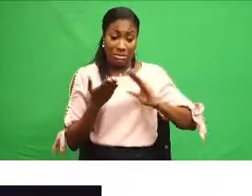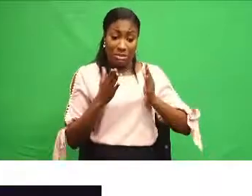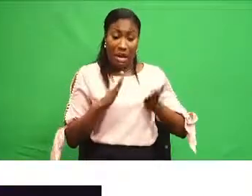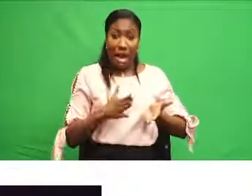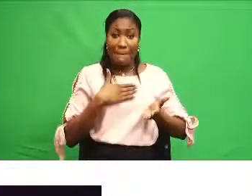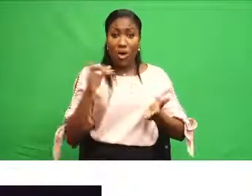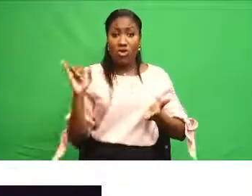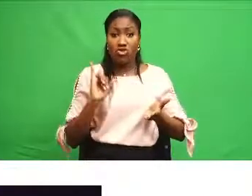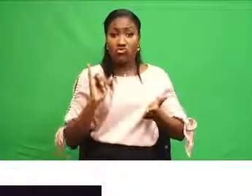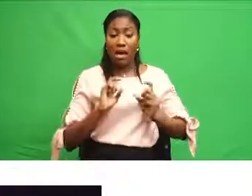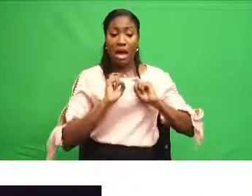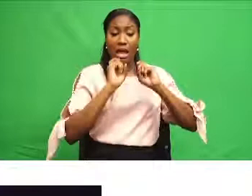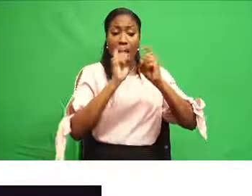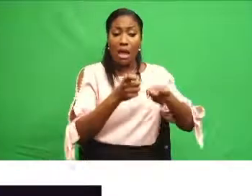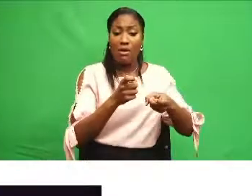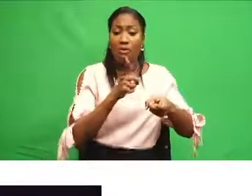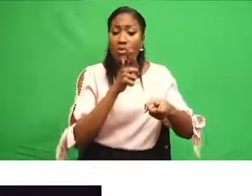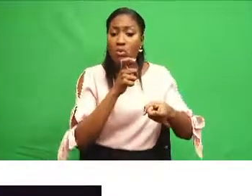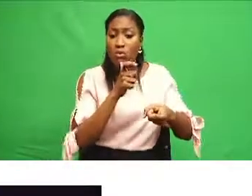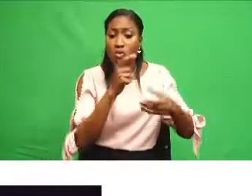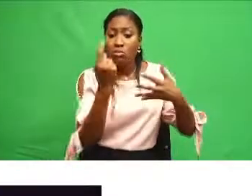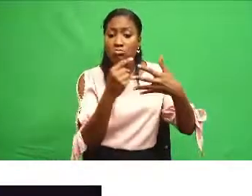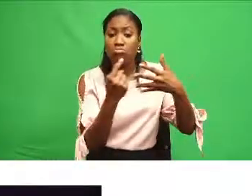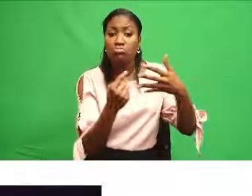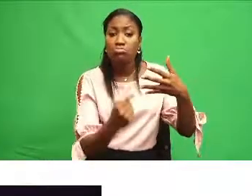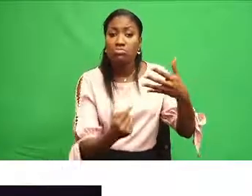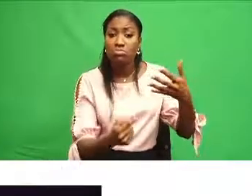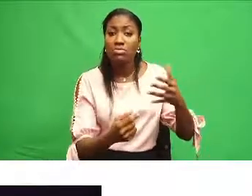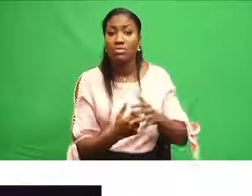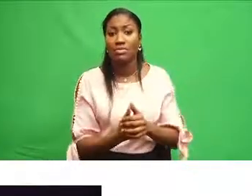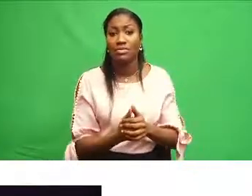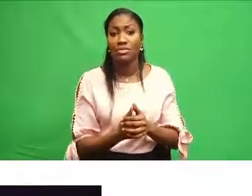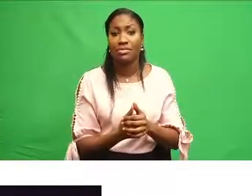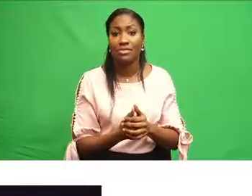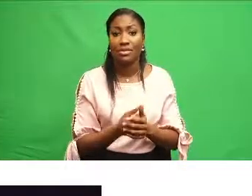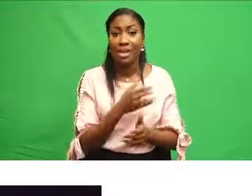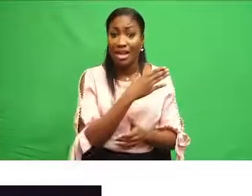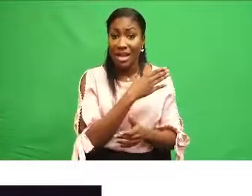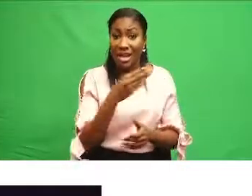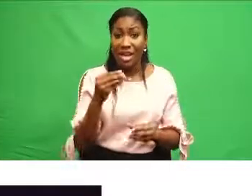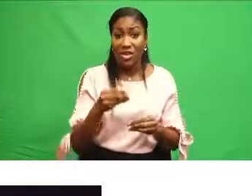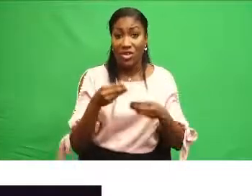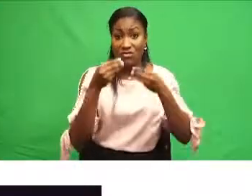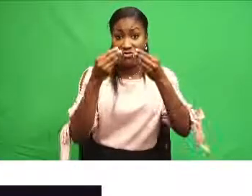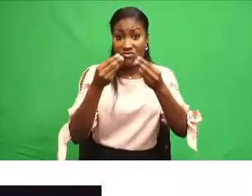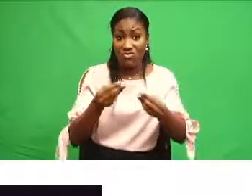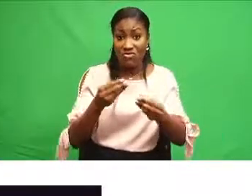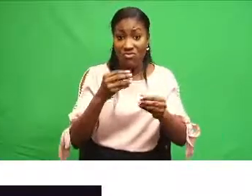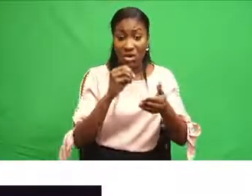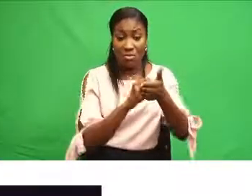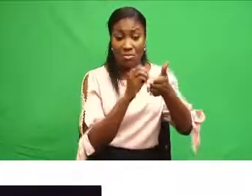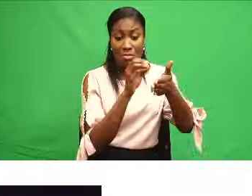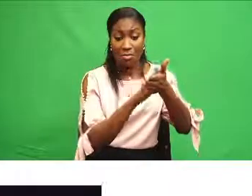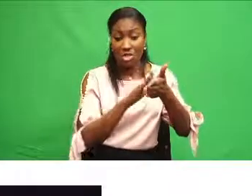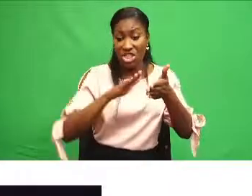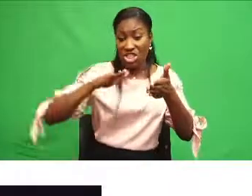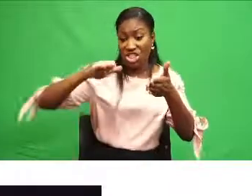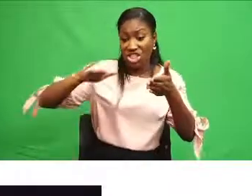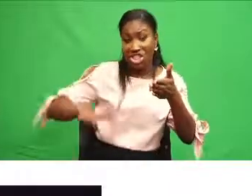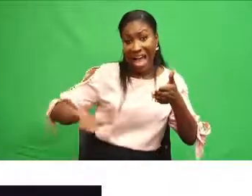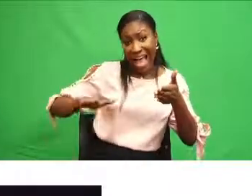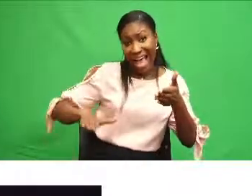the implications of putting, for instance, a child as a beneficiary in a life insurance policy and creating what we call